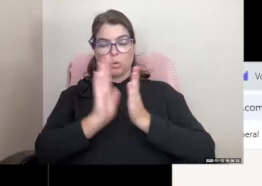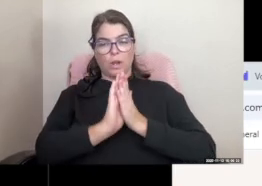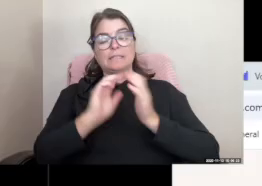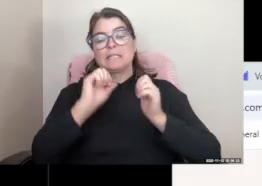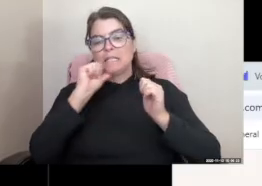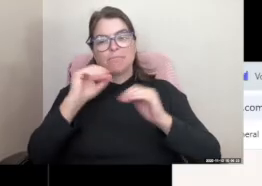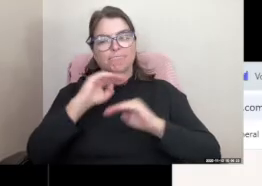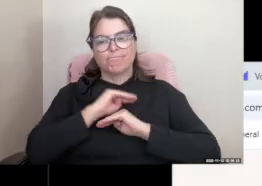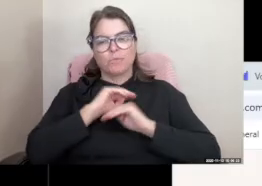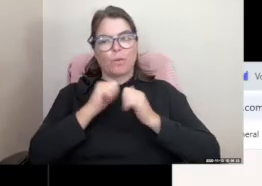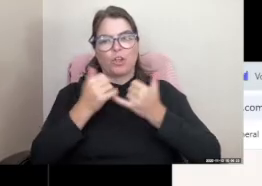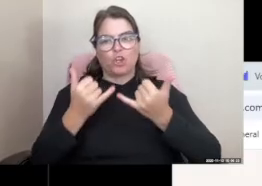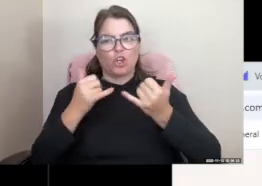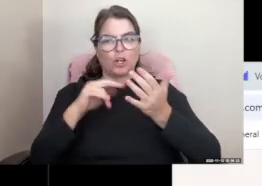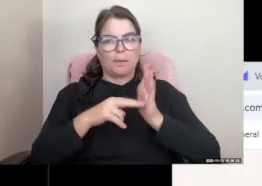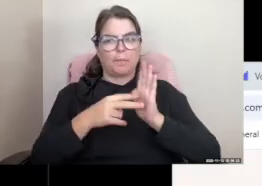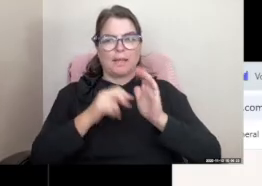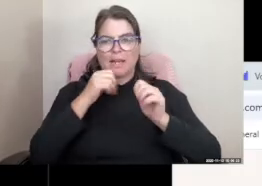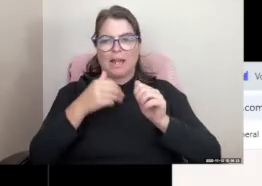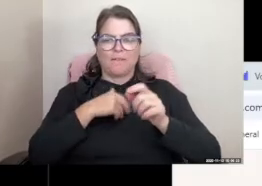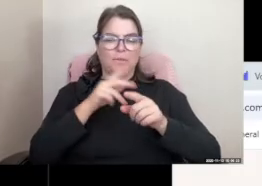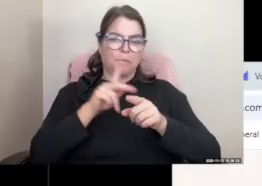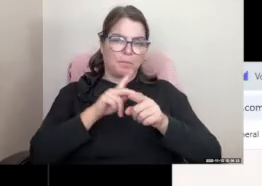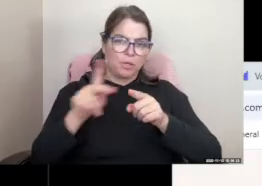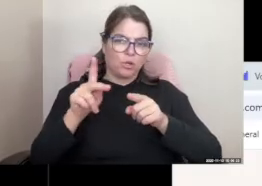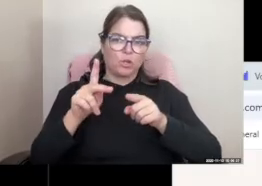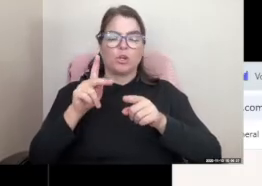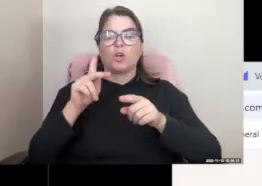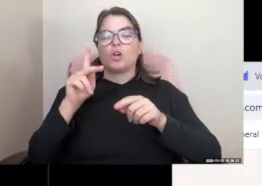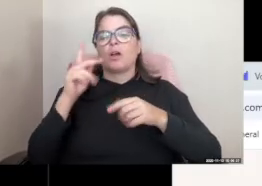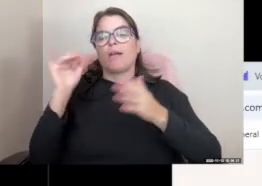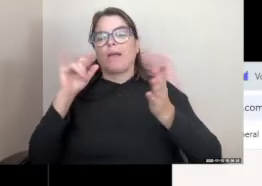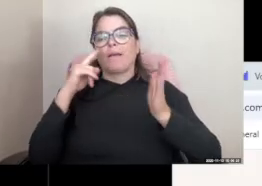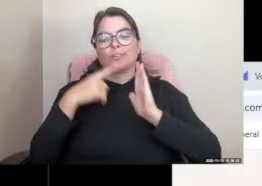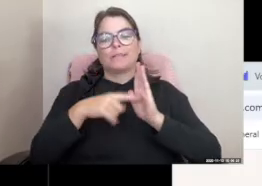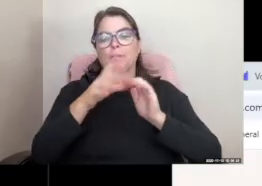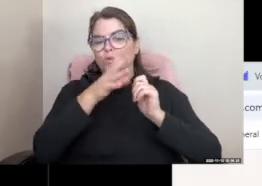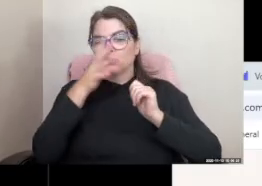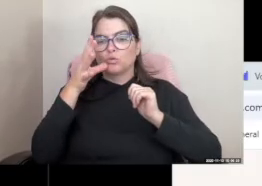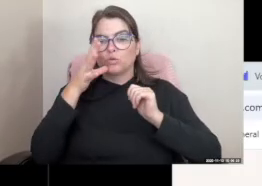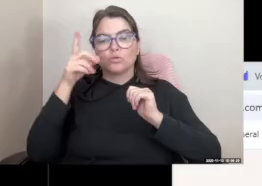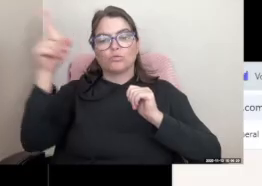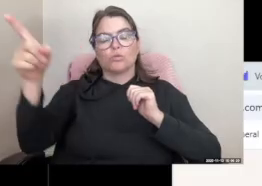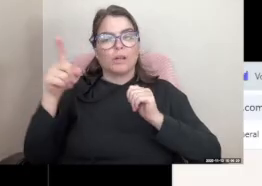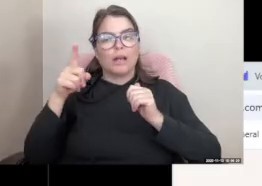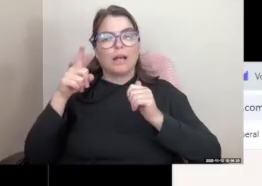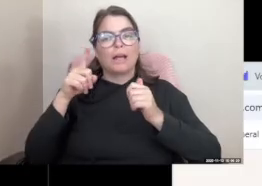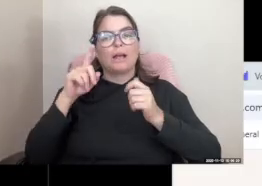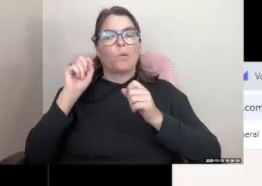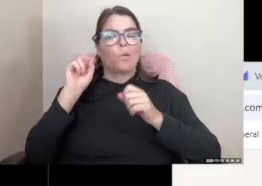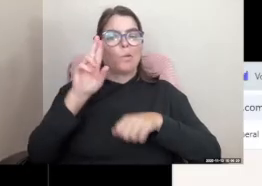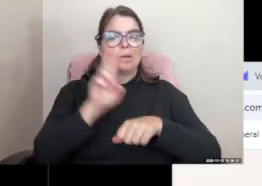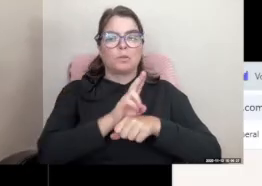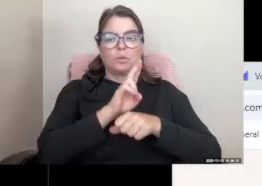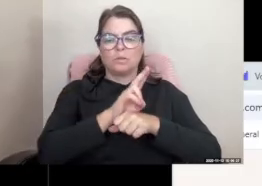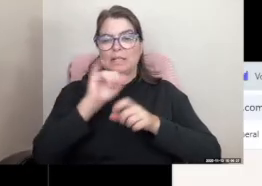available and whatever rationale went into making that split. But what we are trying to make is there are customers